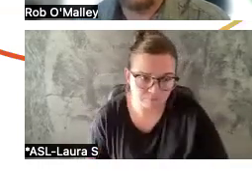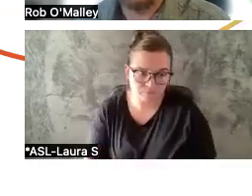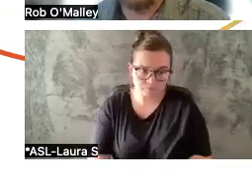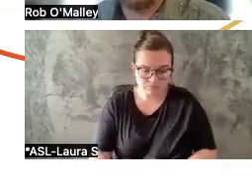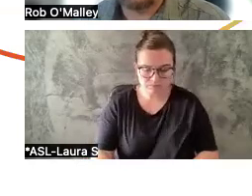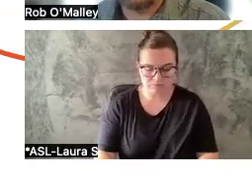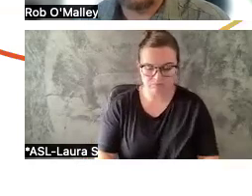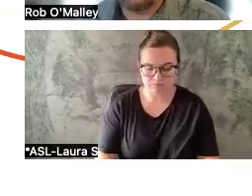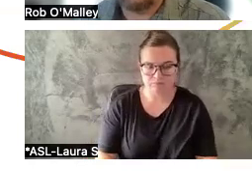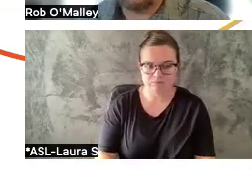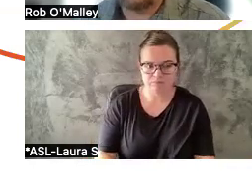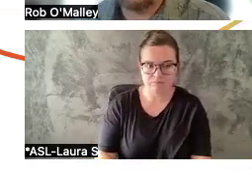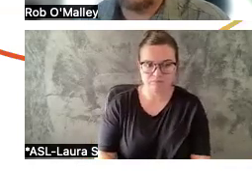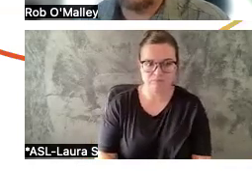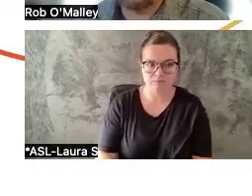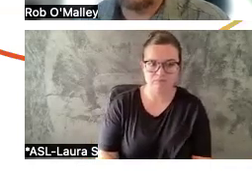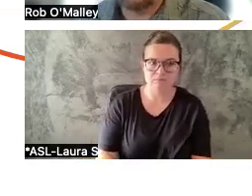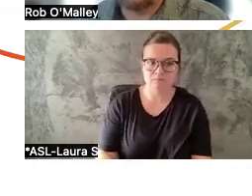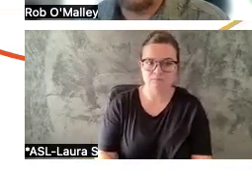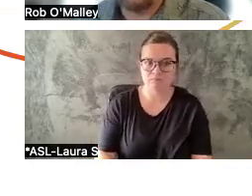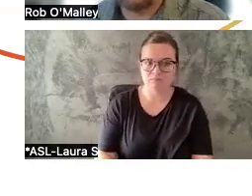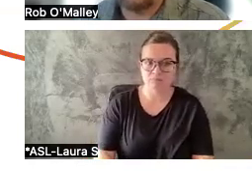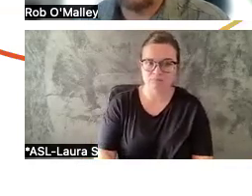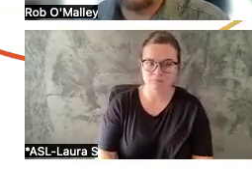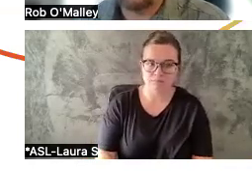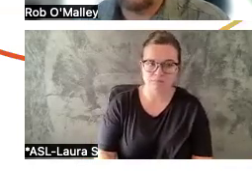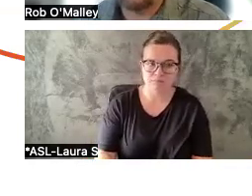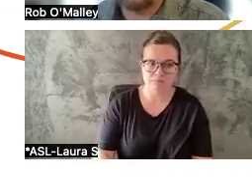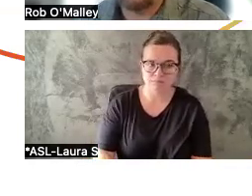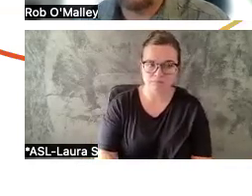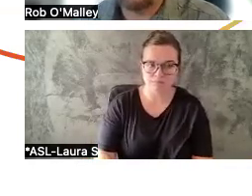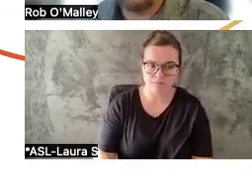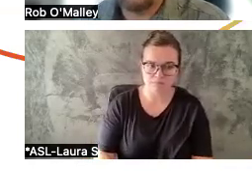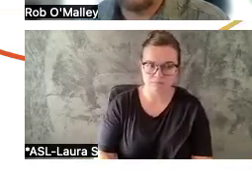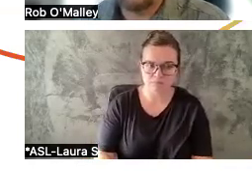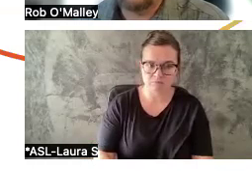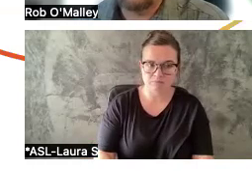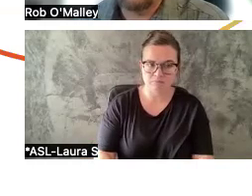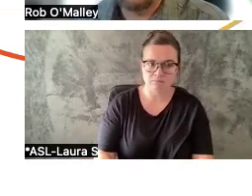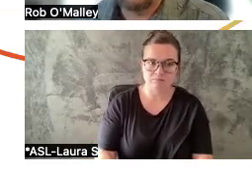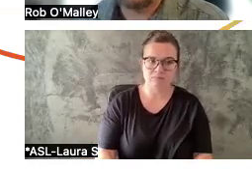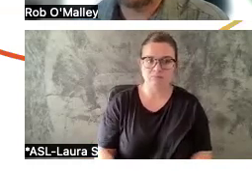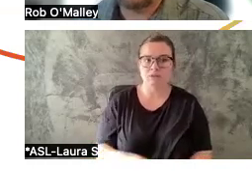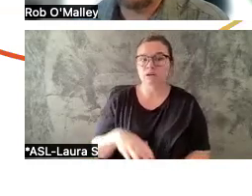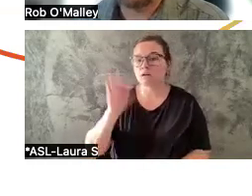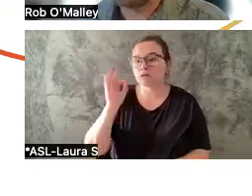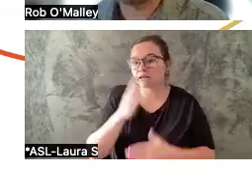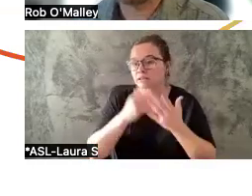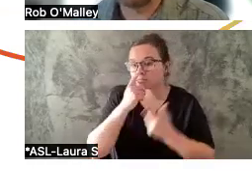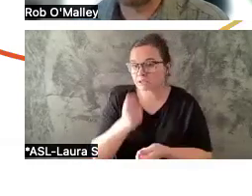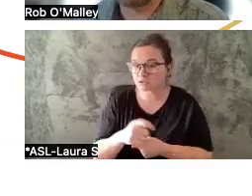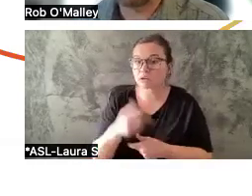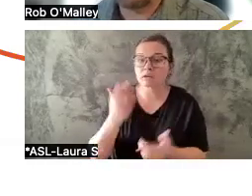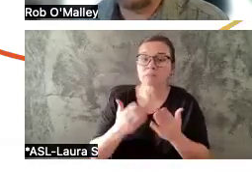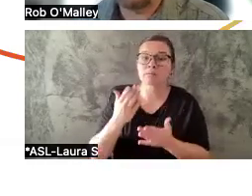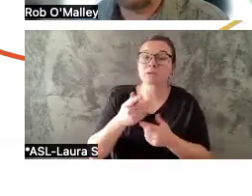who you're related to, sure. Maybe discover some famous person in the system. Okay, so connect with maybe